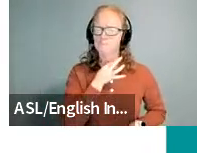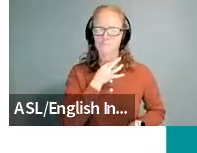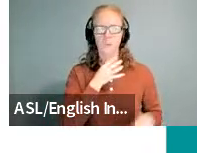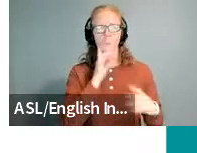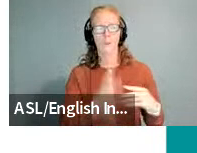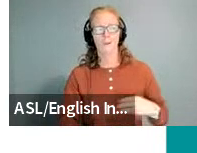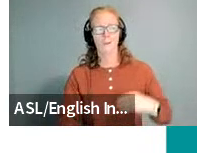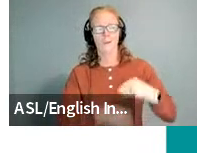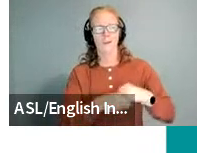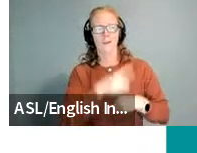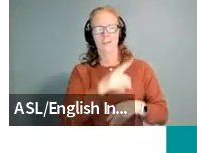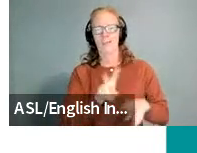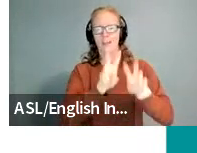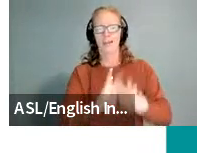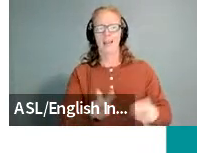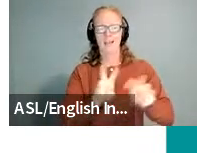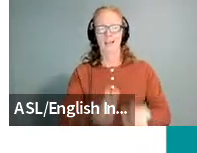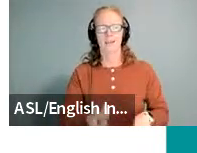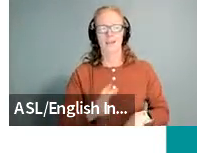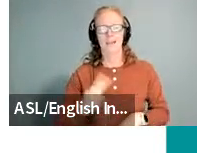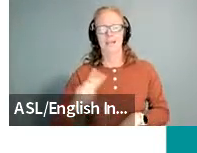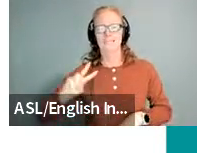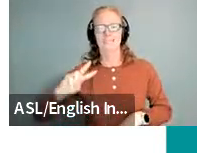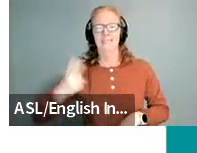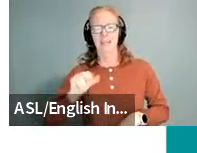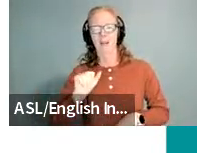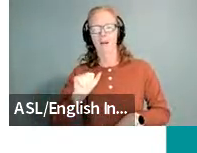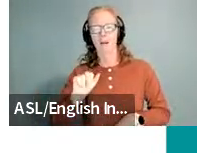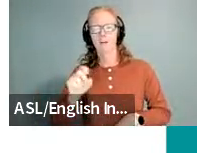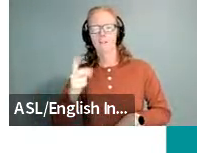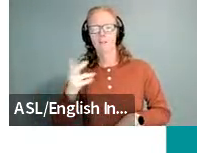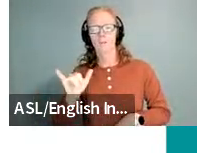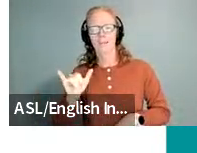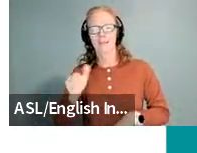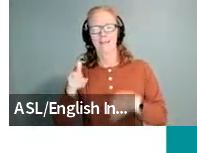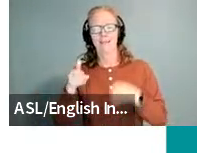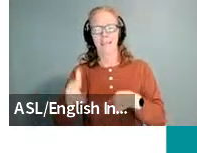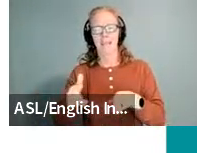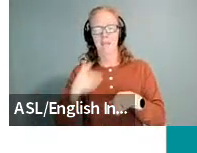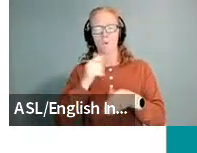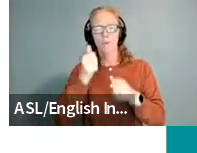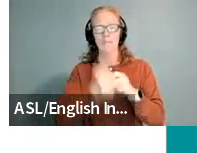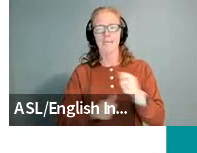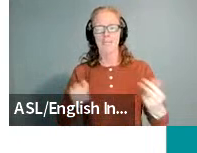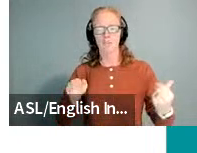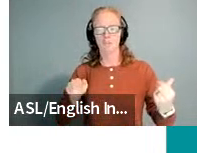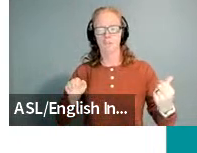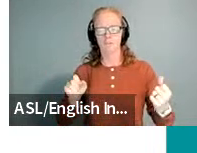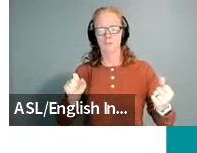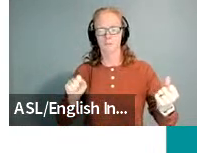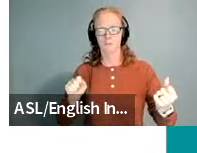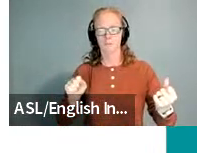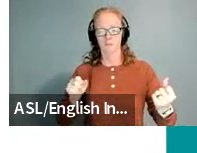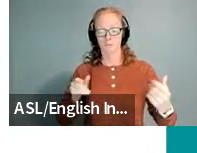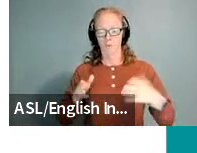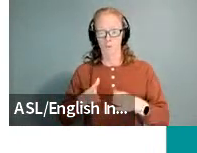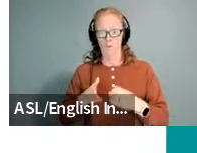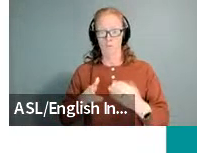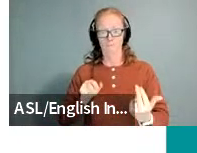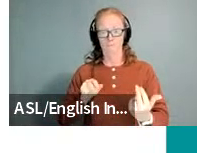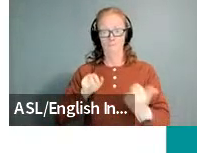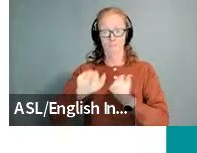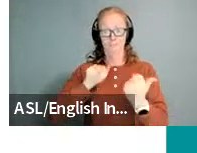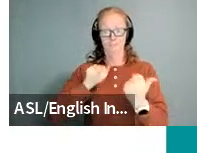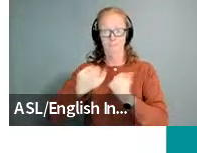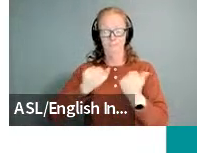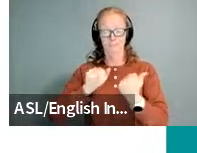the analysis of a second auxiliary lane in each direction to the program. And we